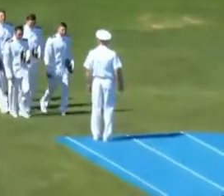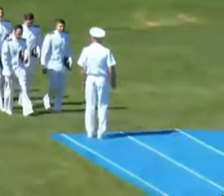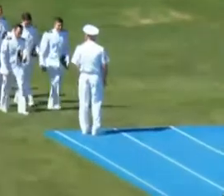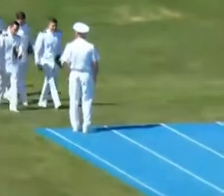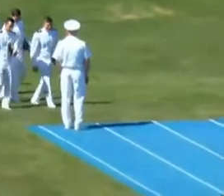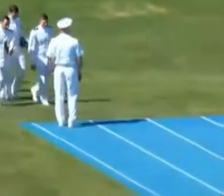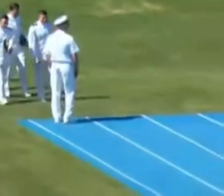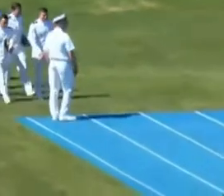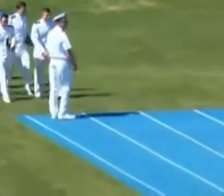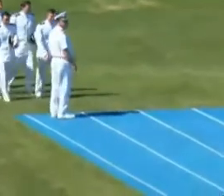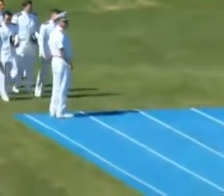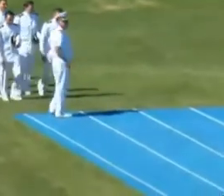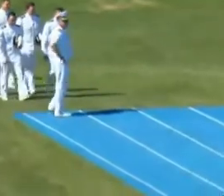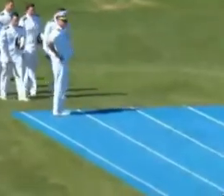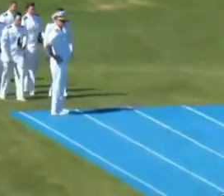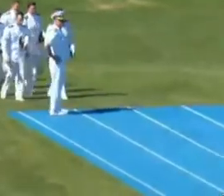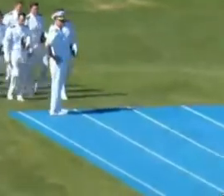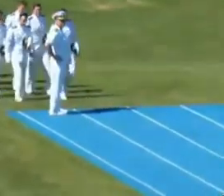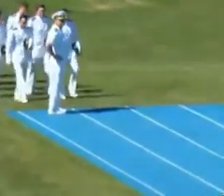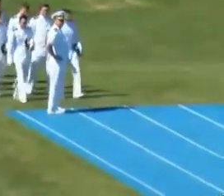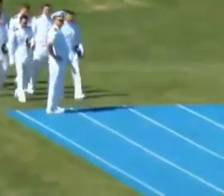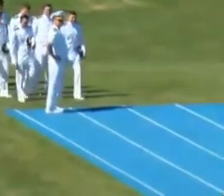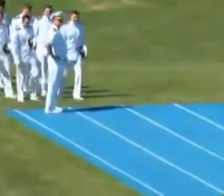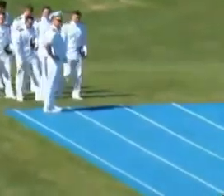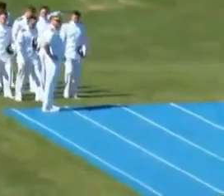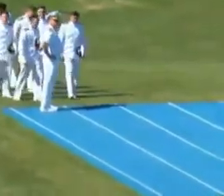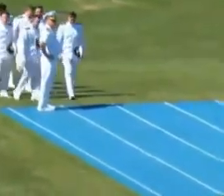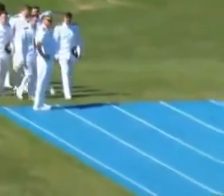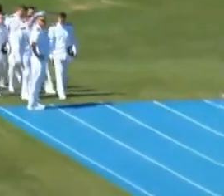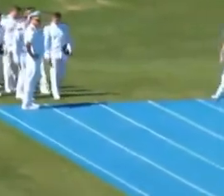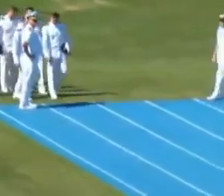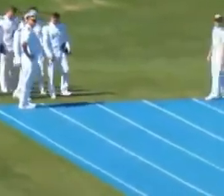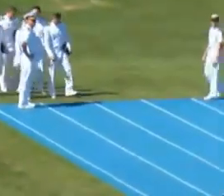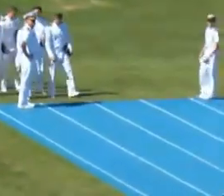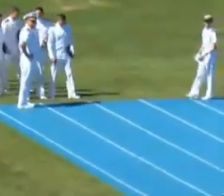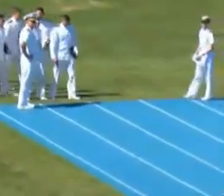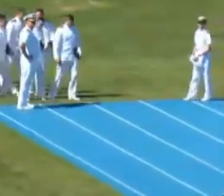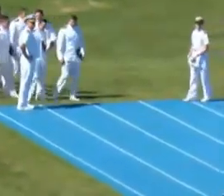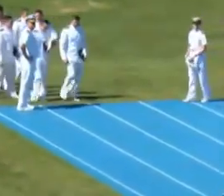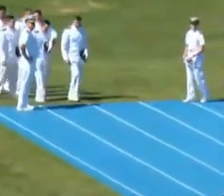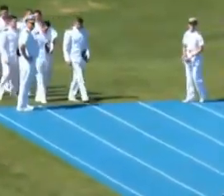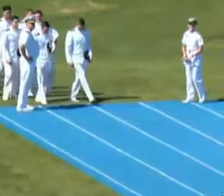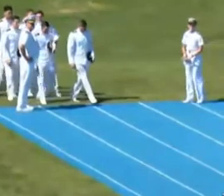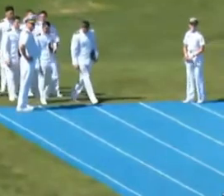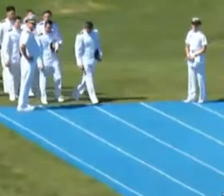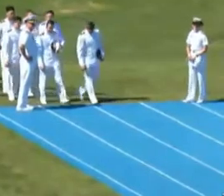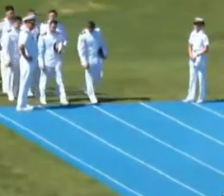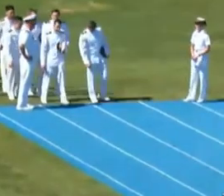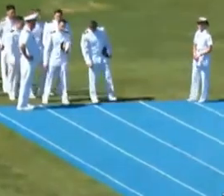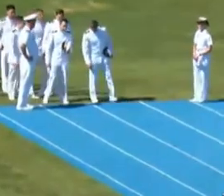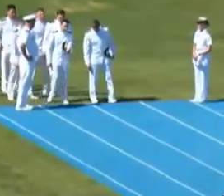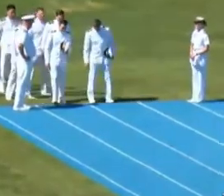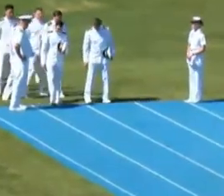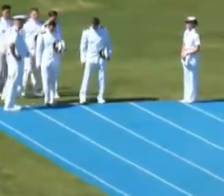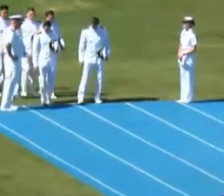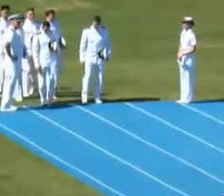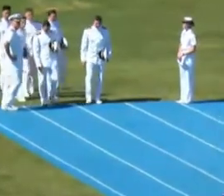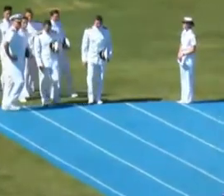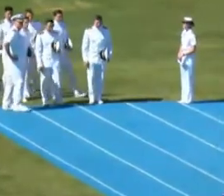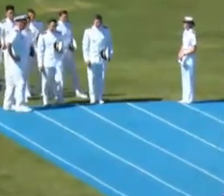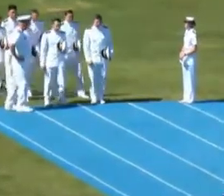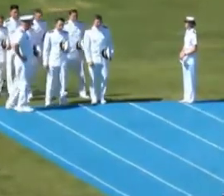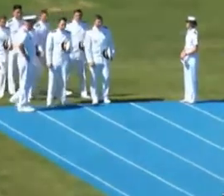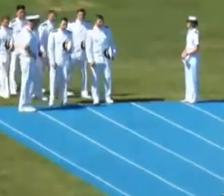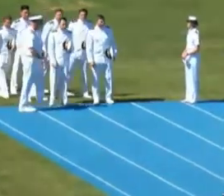Good morning, ladies and gentlemen. Welcome to the 82nd commencement exercises of the United States Merchant Marine